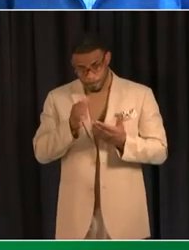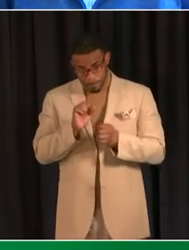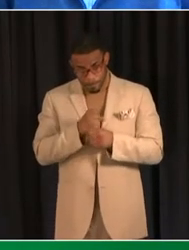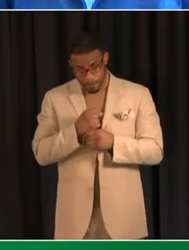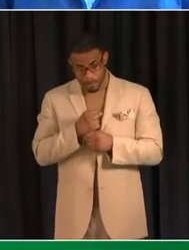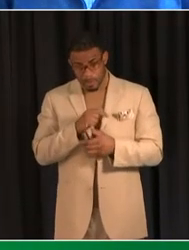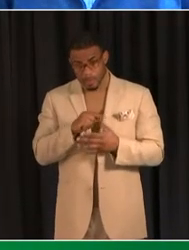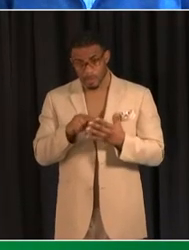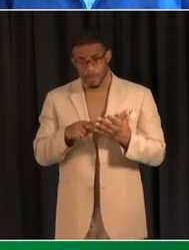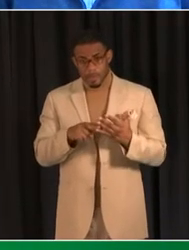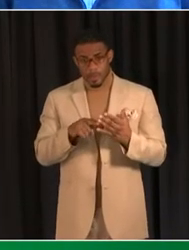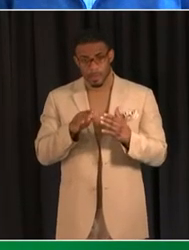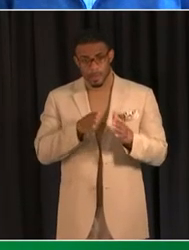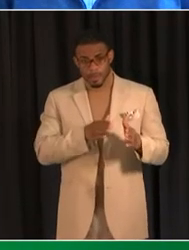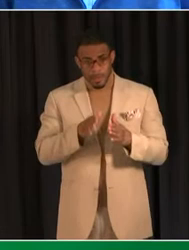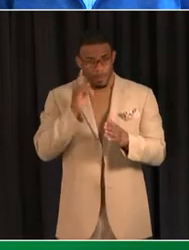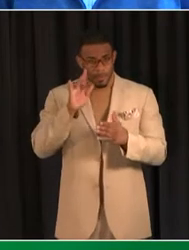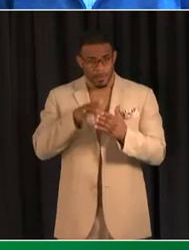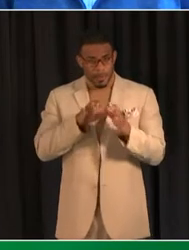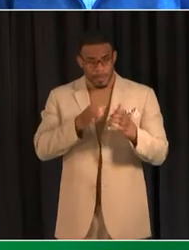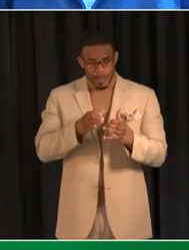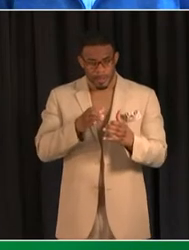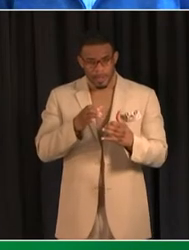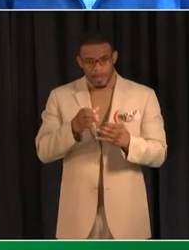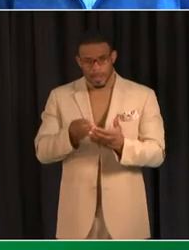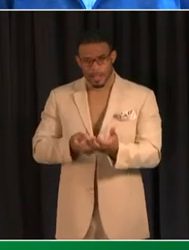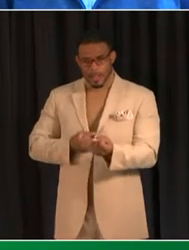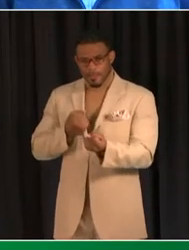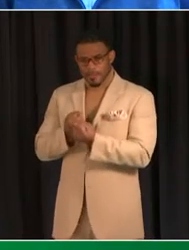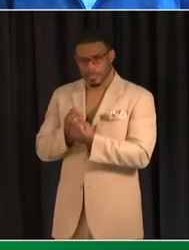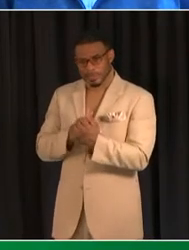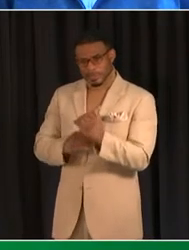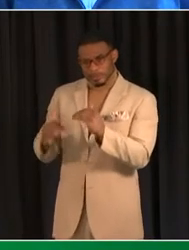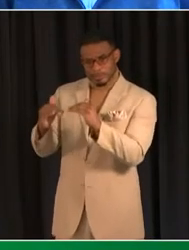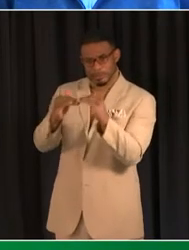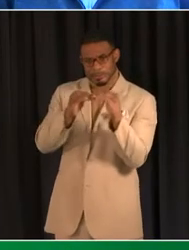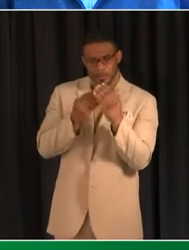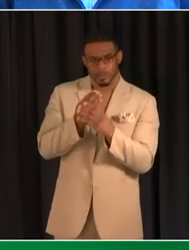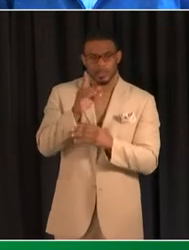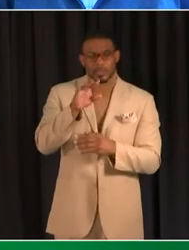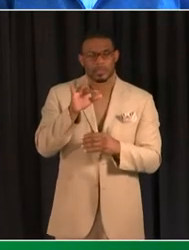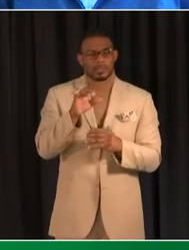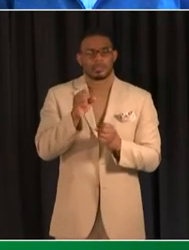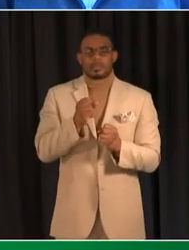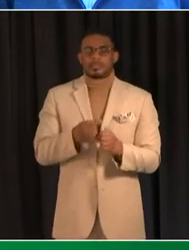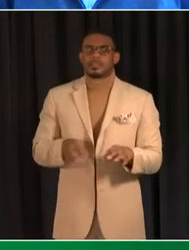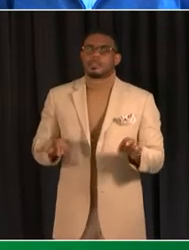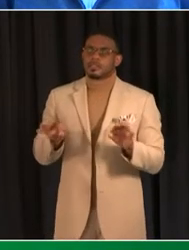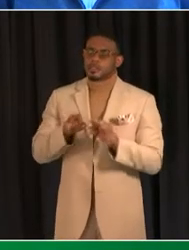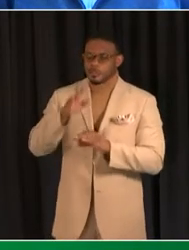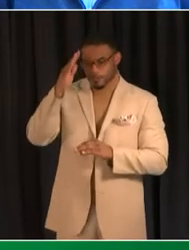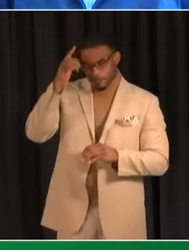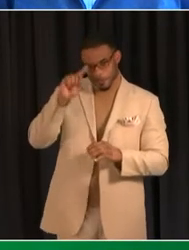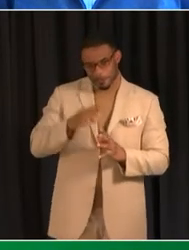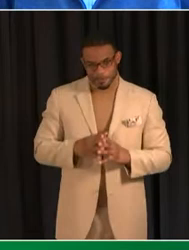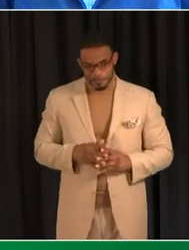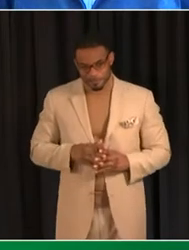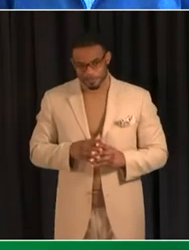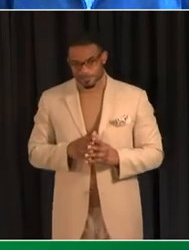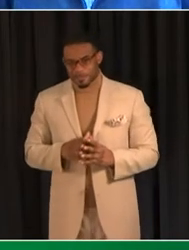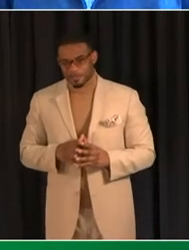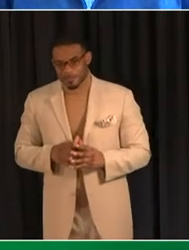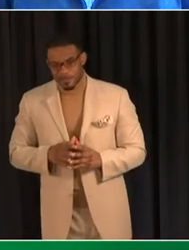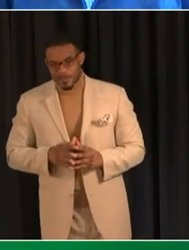will help create a path to the middle class and fund the equitable growth that DC is so well known